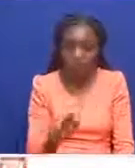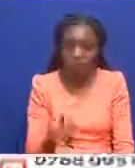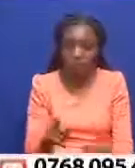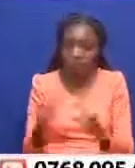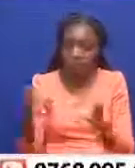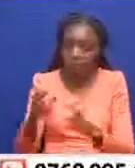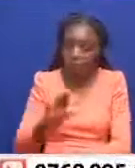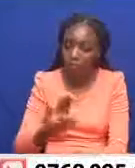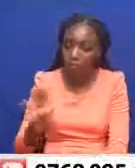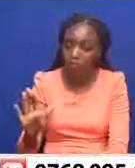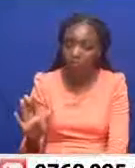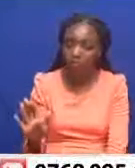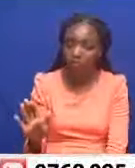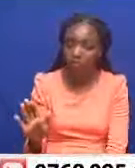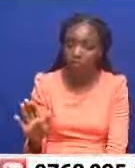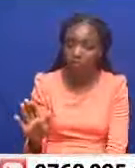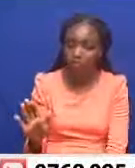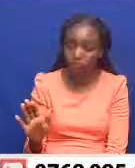companies.